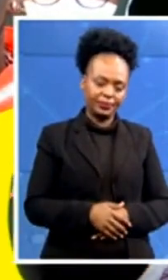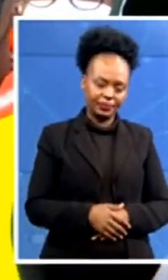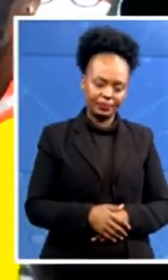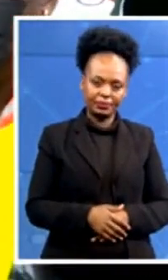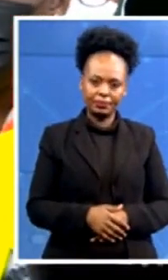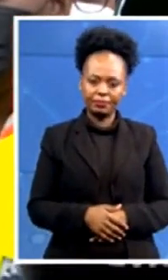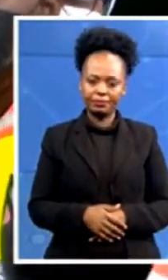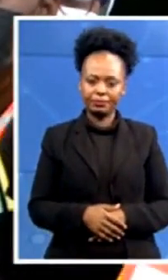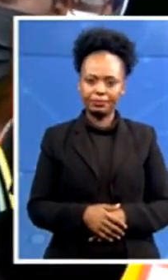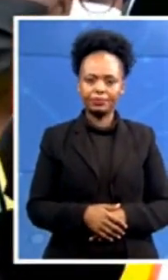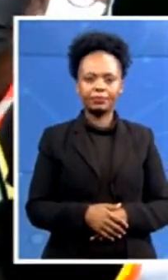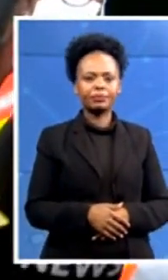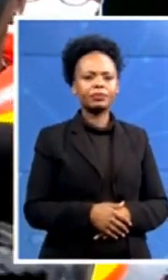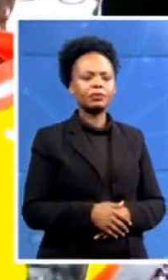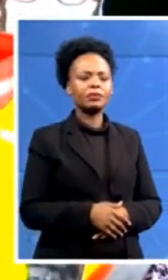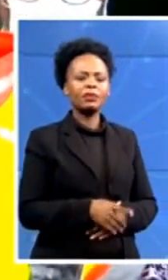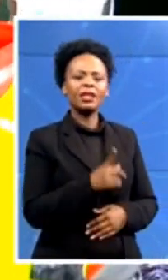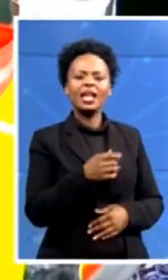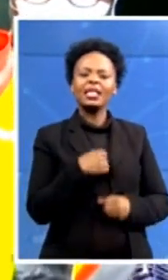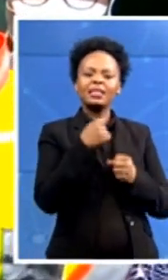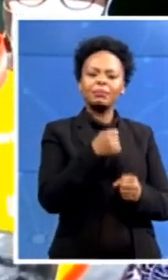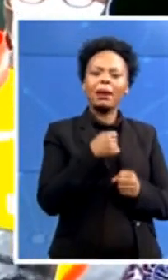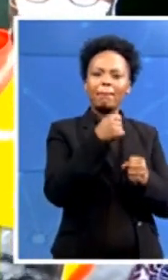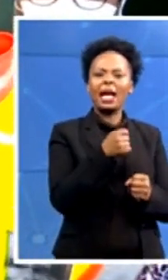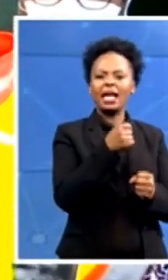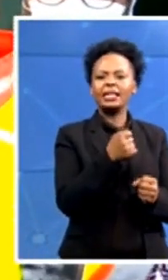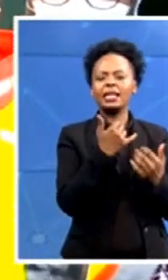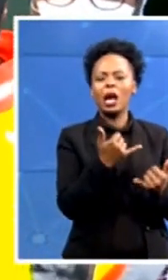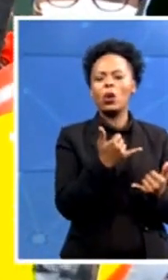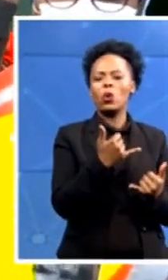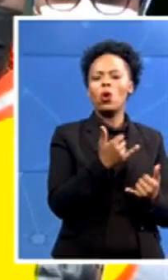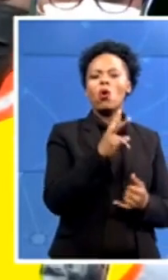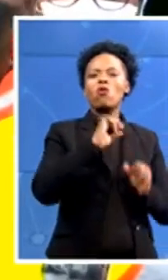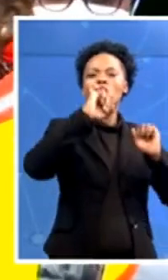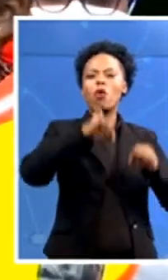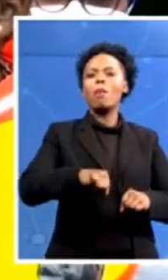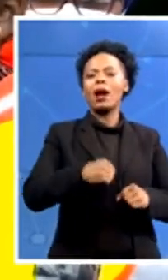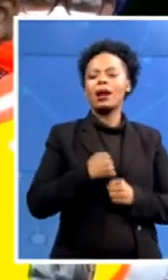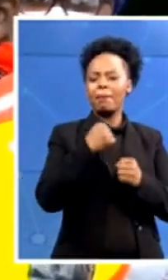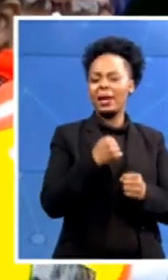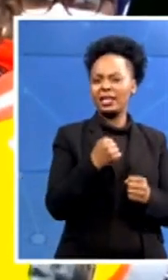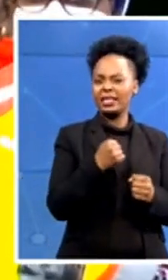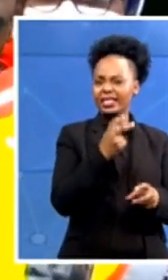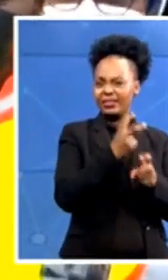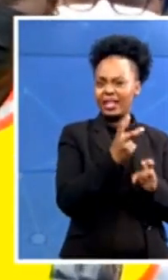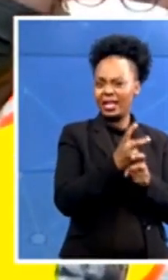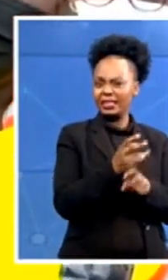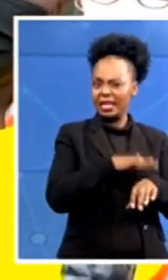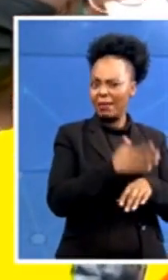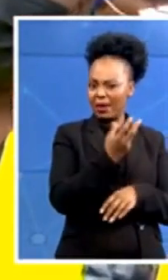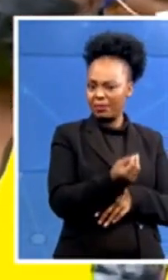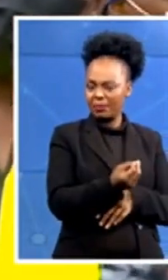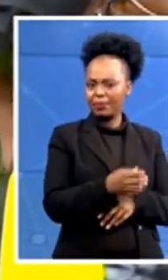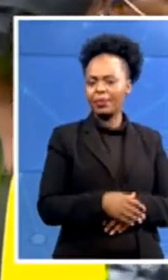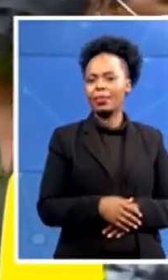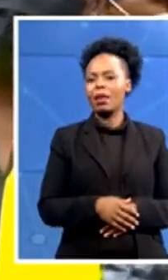campaign during this time, the Vooma campaign? Well, we're up against a whole lot of